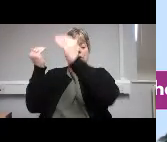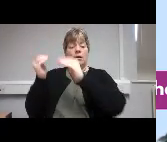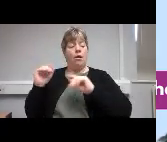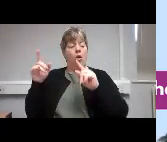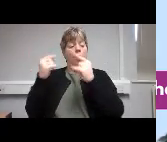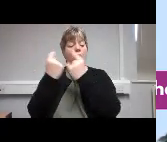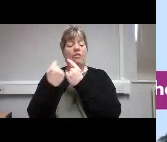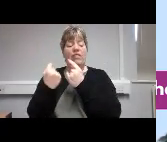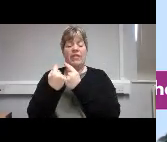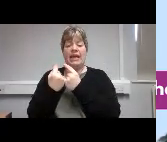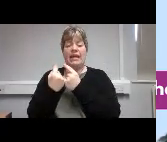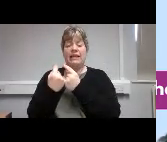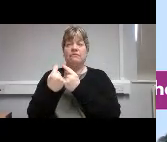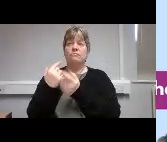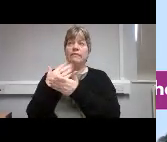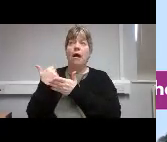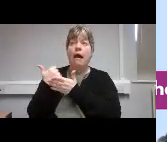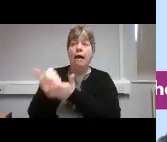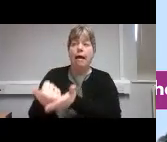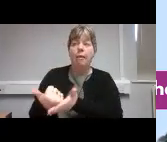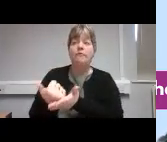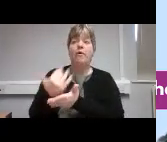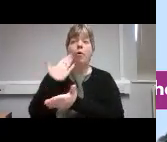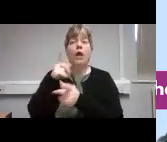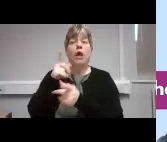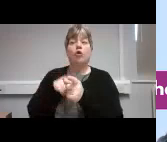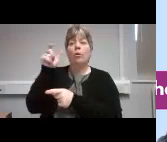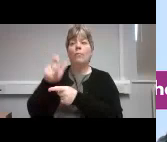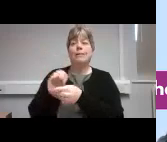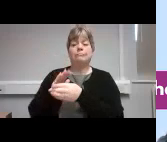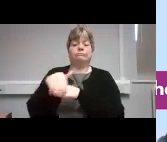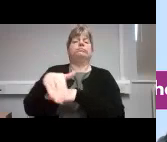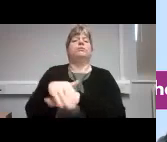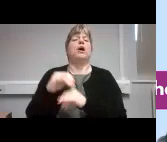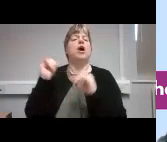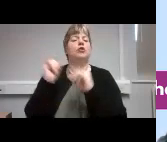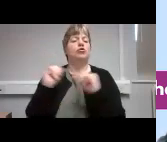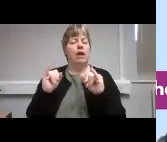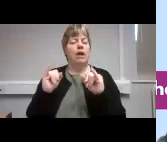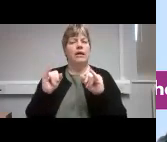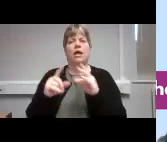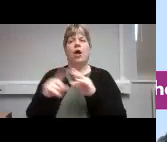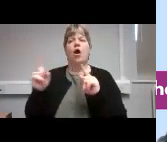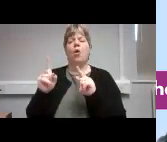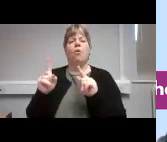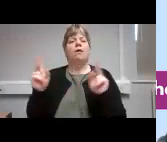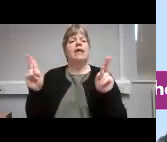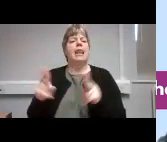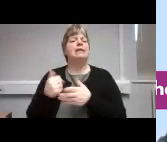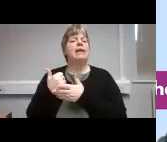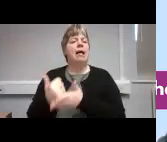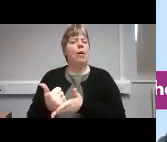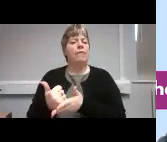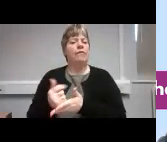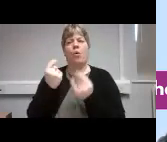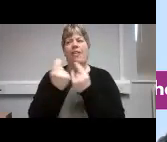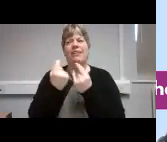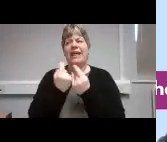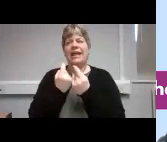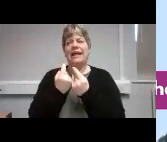things that are helpful when young people are tipping into crisis, and what's less helpful, and what are the things that we